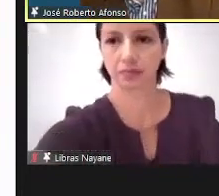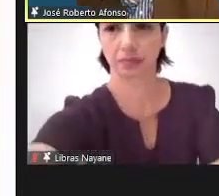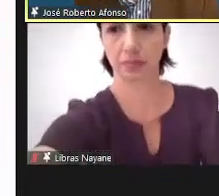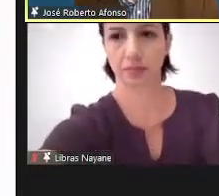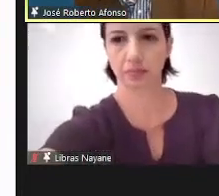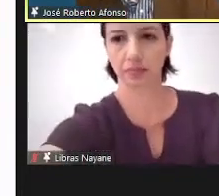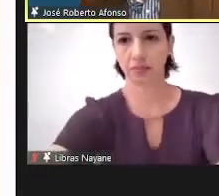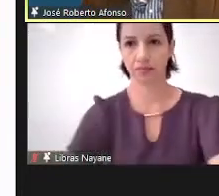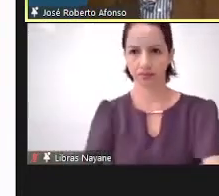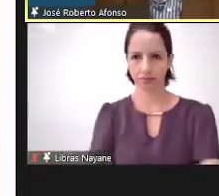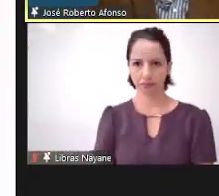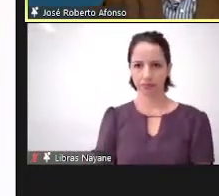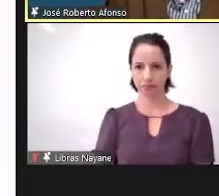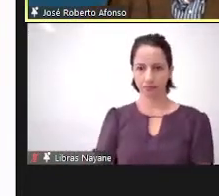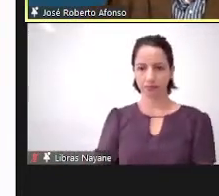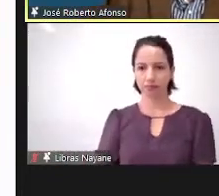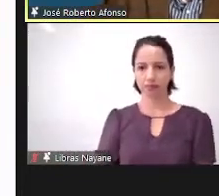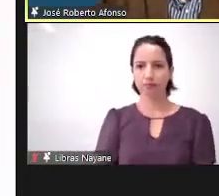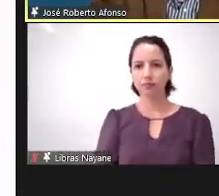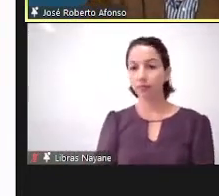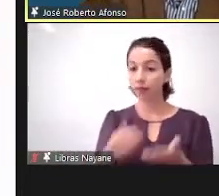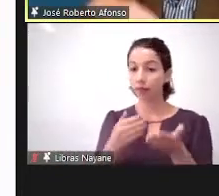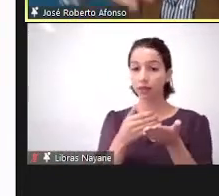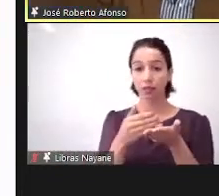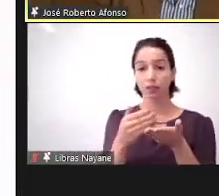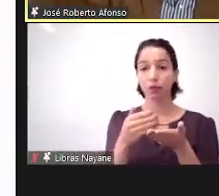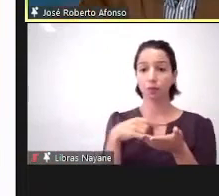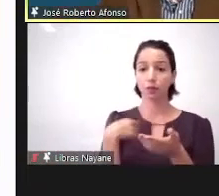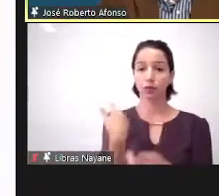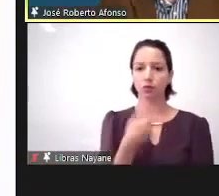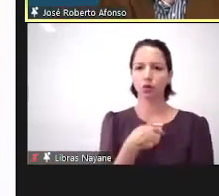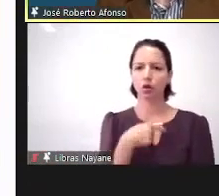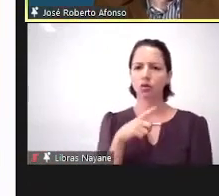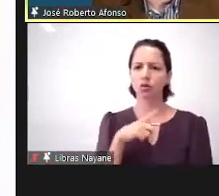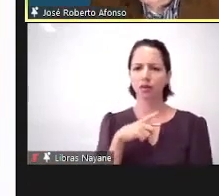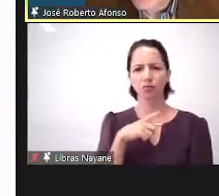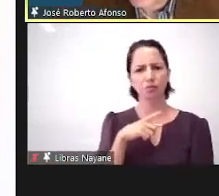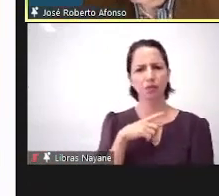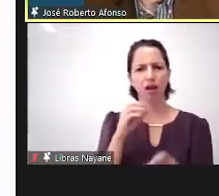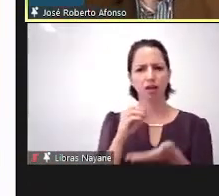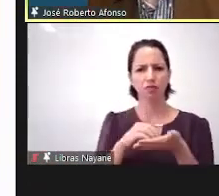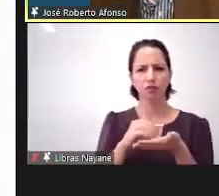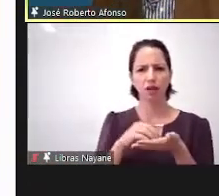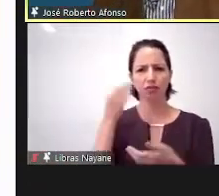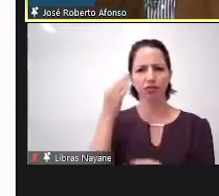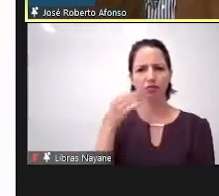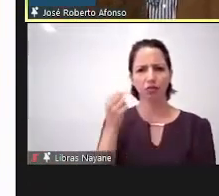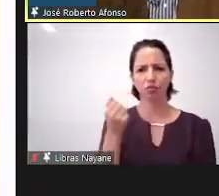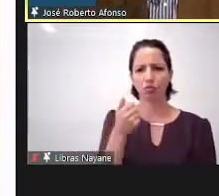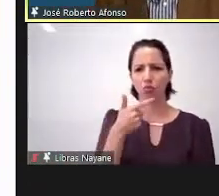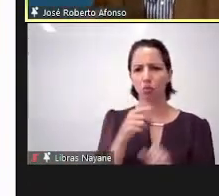means that we have more uncertainties than